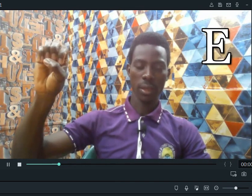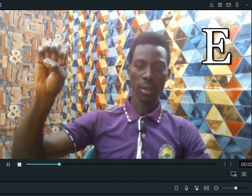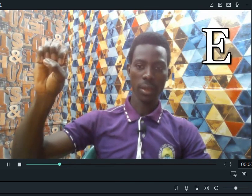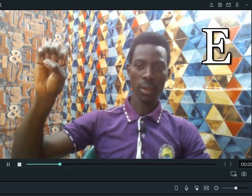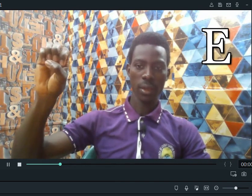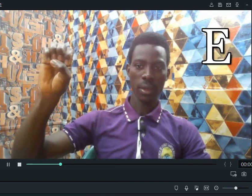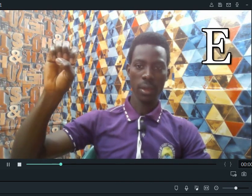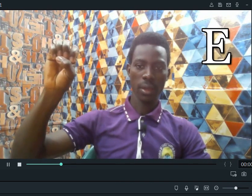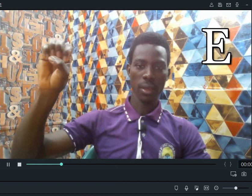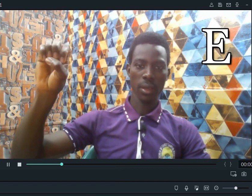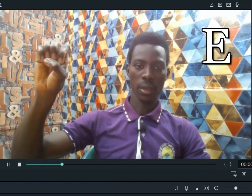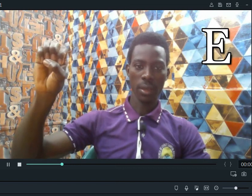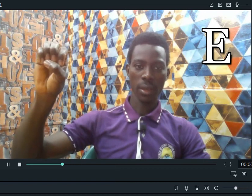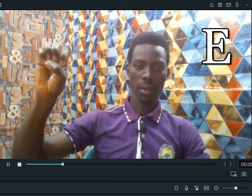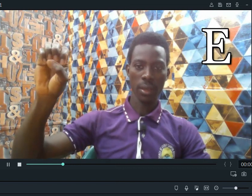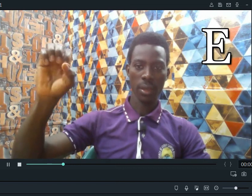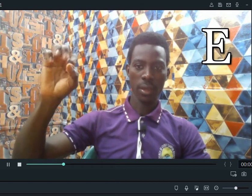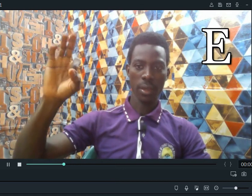E,